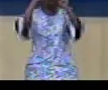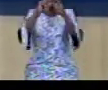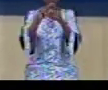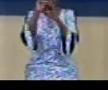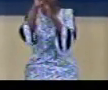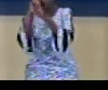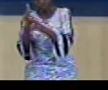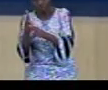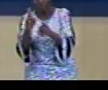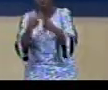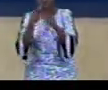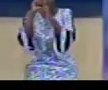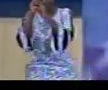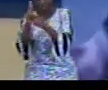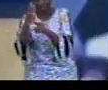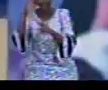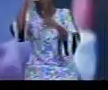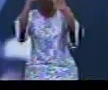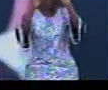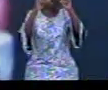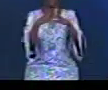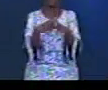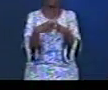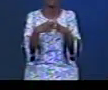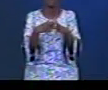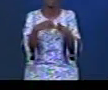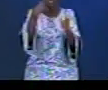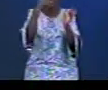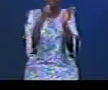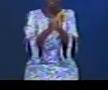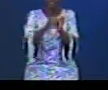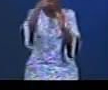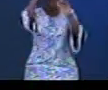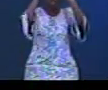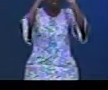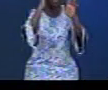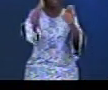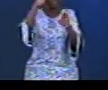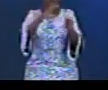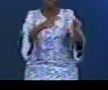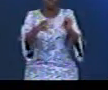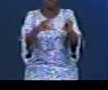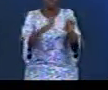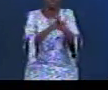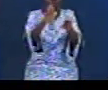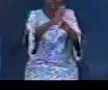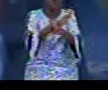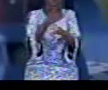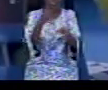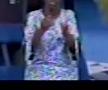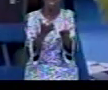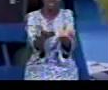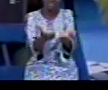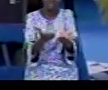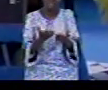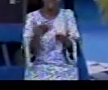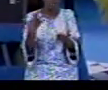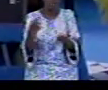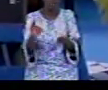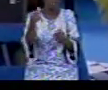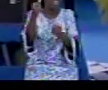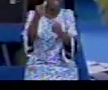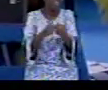him to respect him. He says he will fulfill the desire of everyone